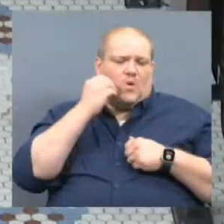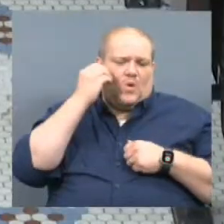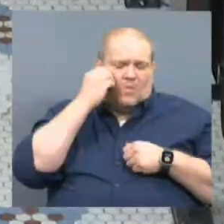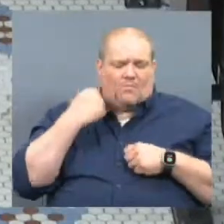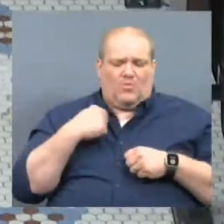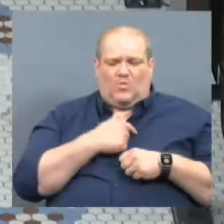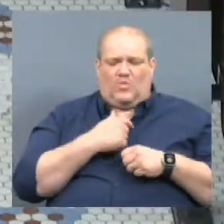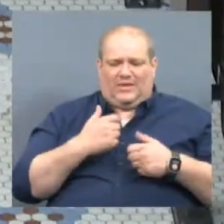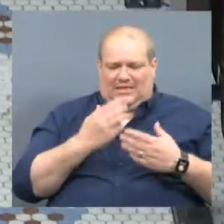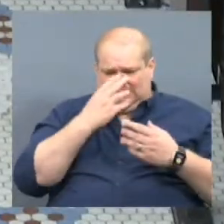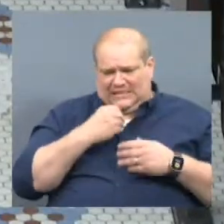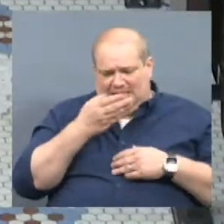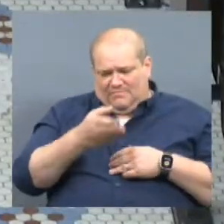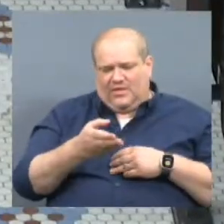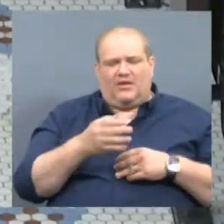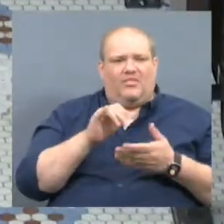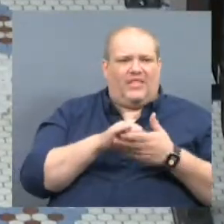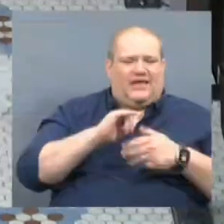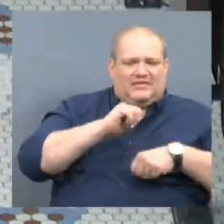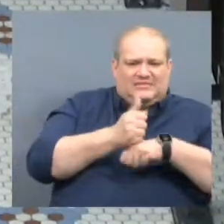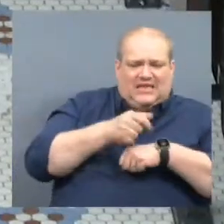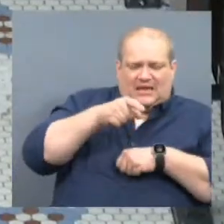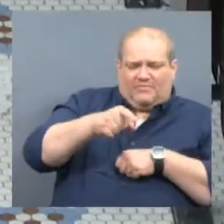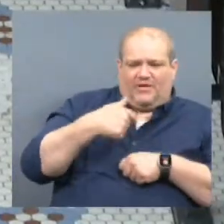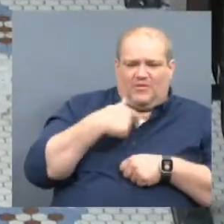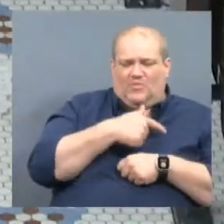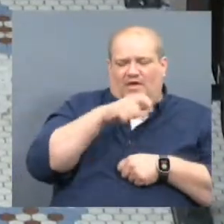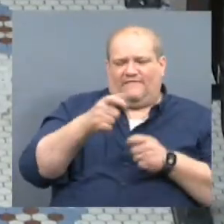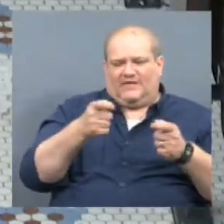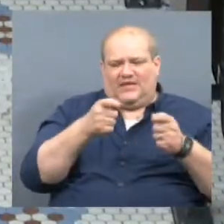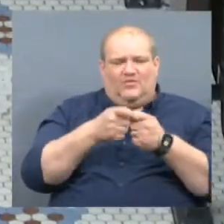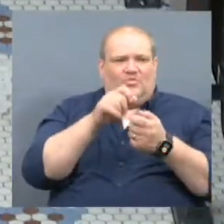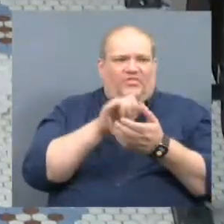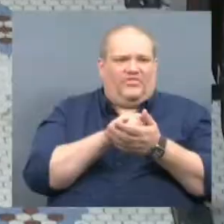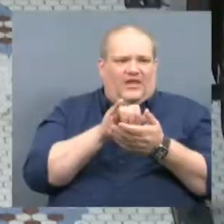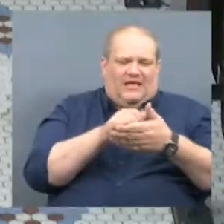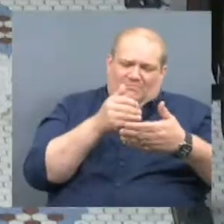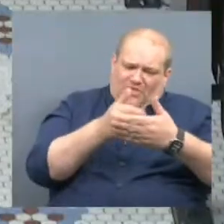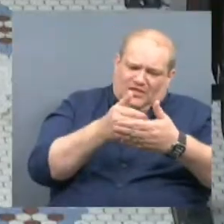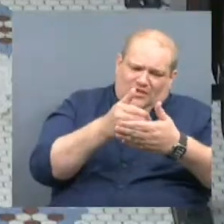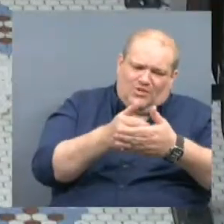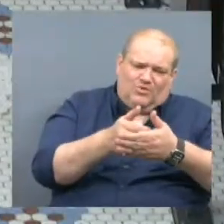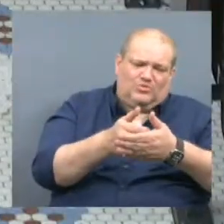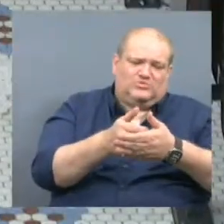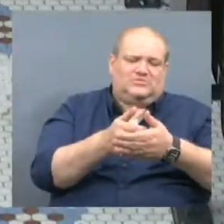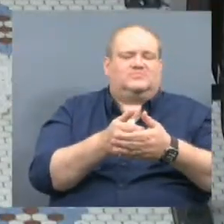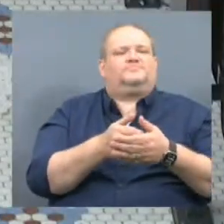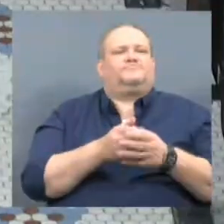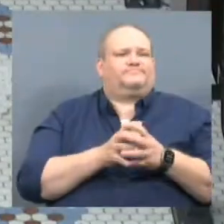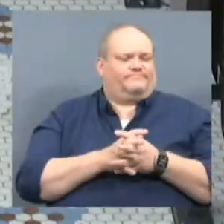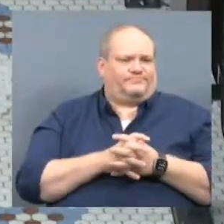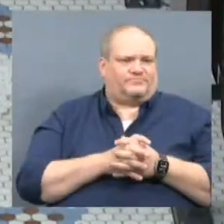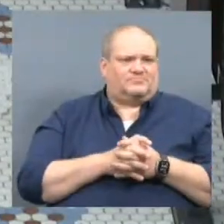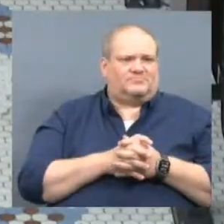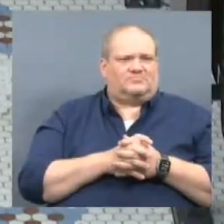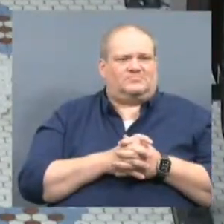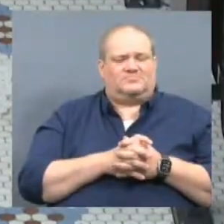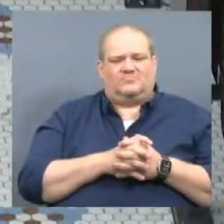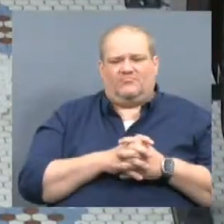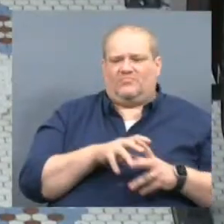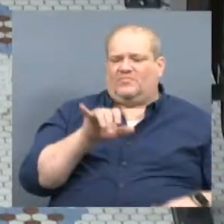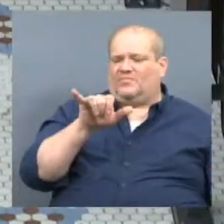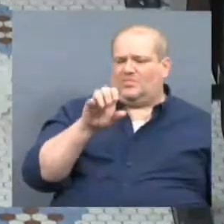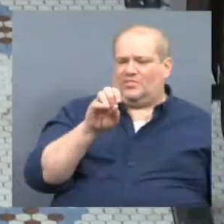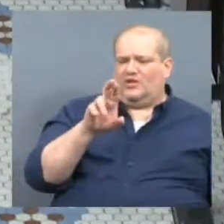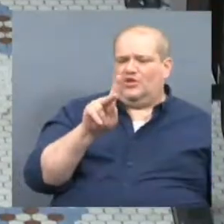sleep at. For them to put that in there and we got to deal with it, and I'm that close to it. Even, like I said, Yorkwood is